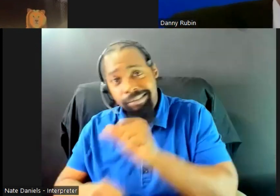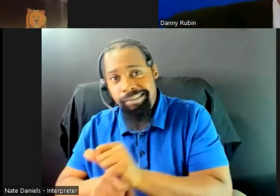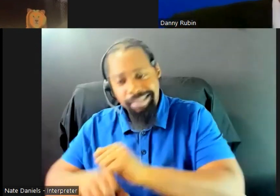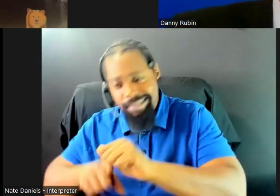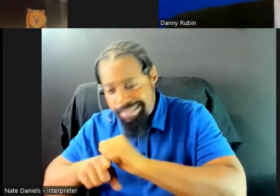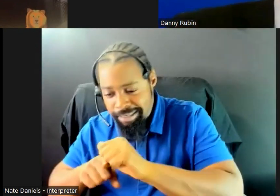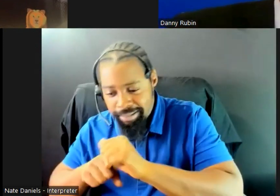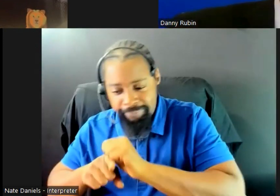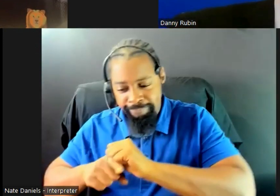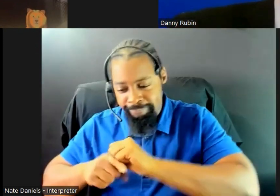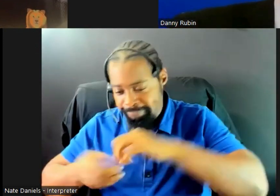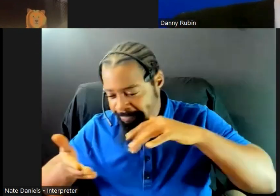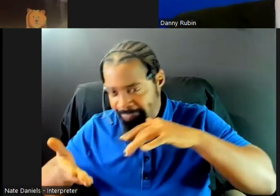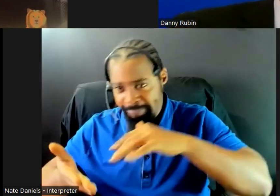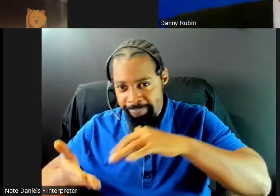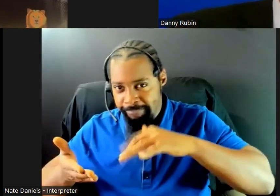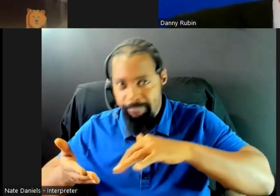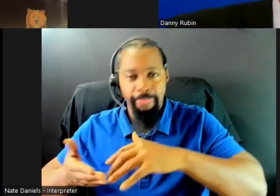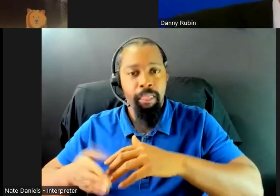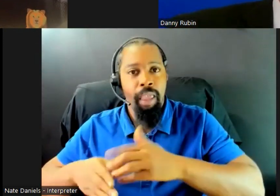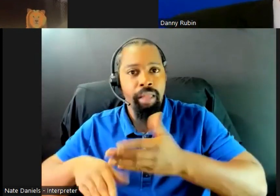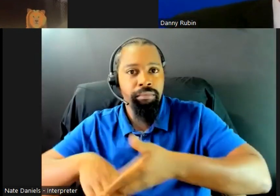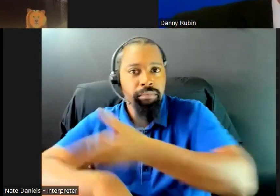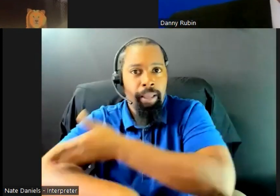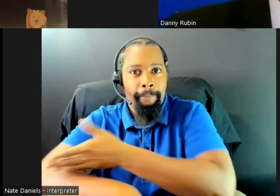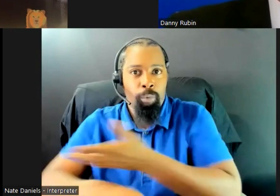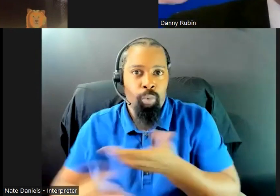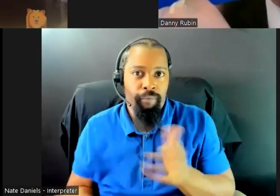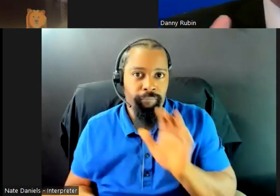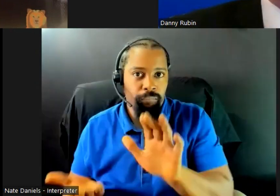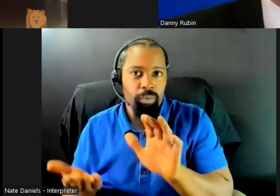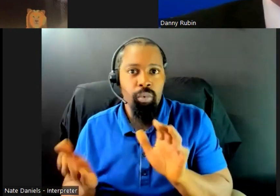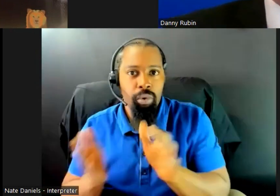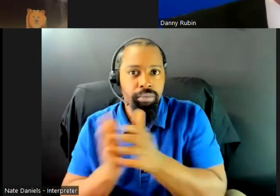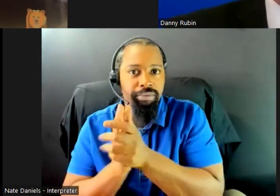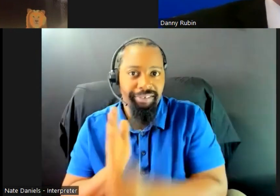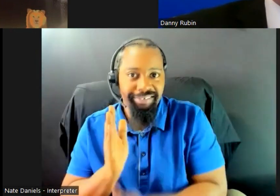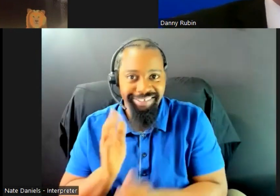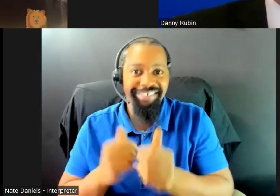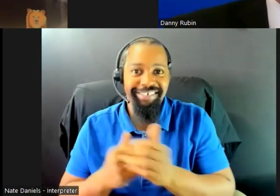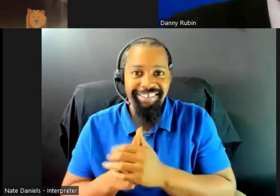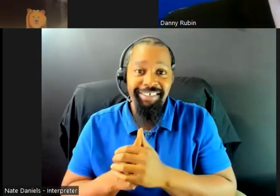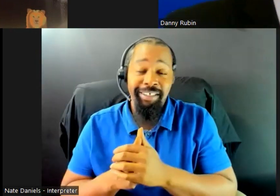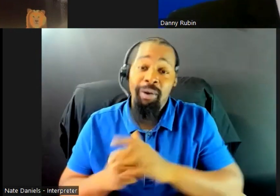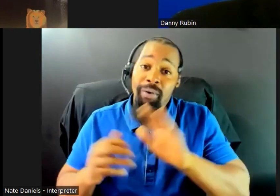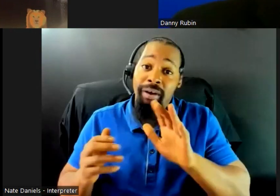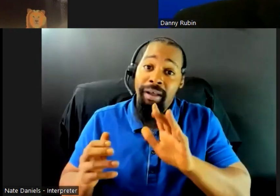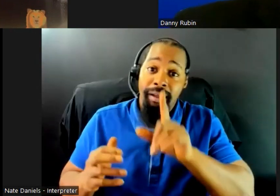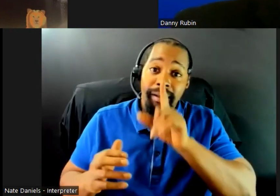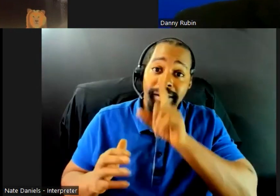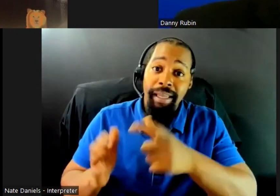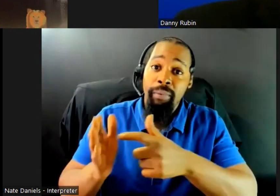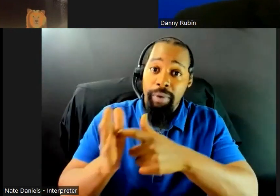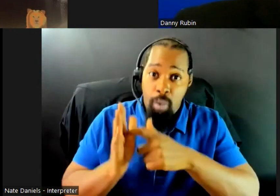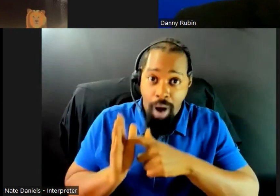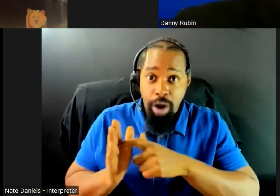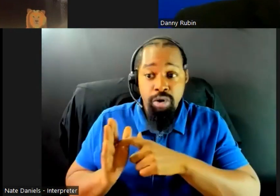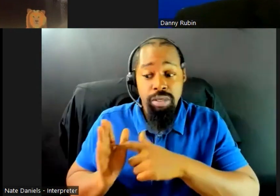and magnify it. Do you know what I mean? Like, it took your own efforts combined with